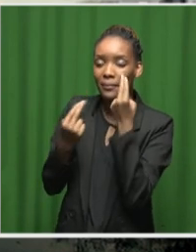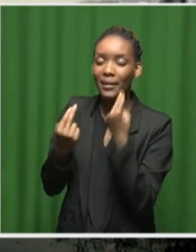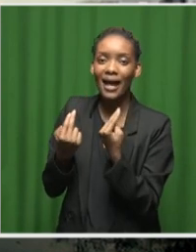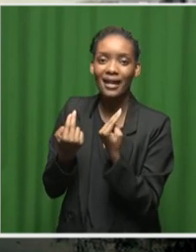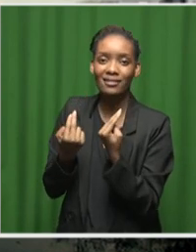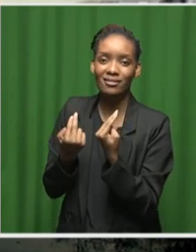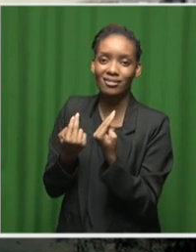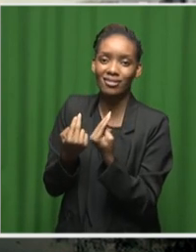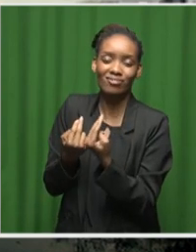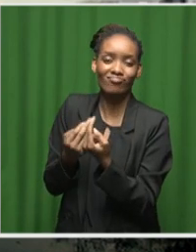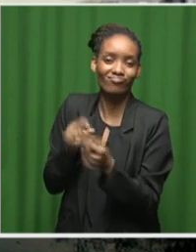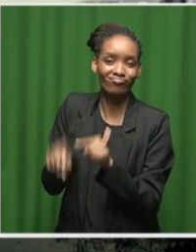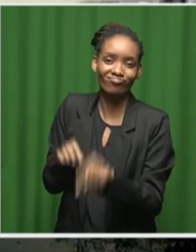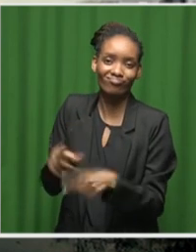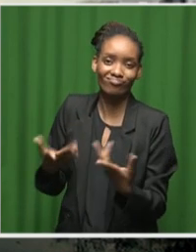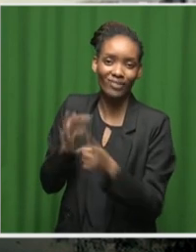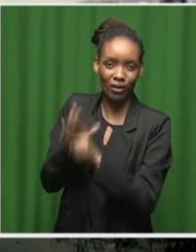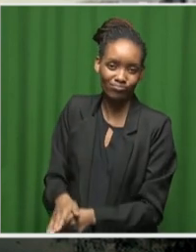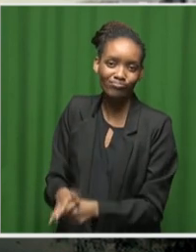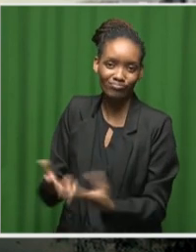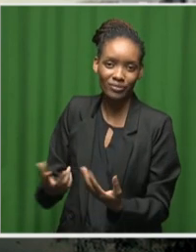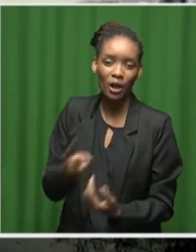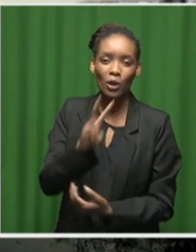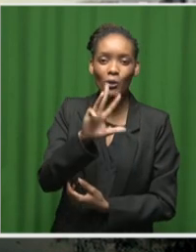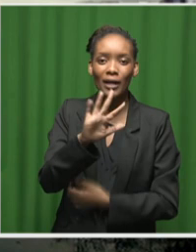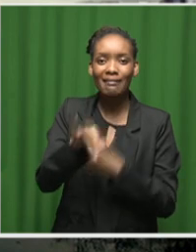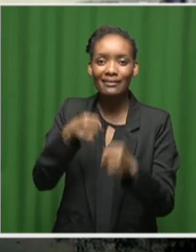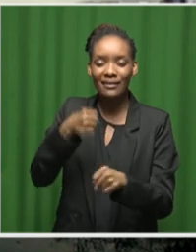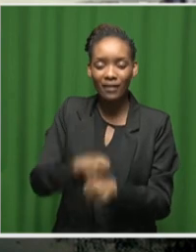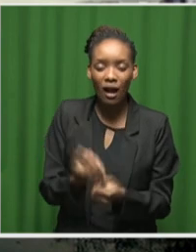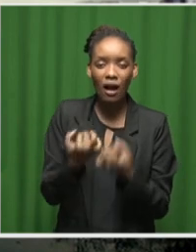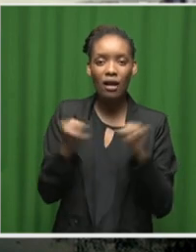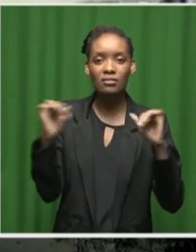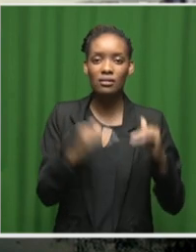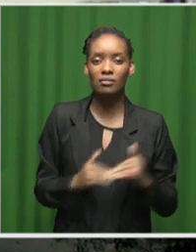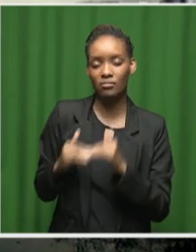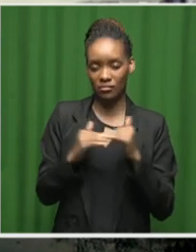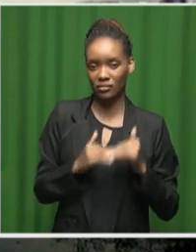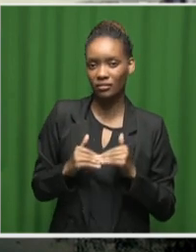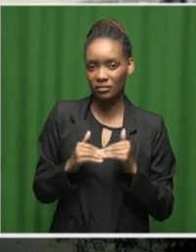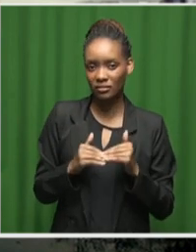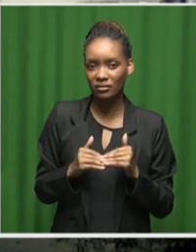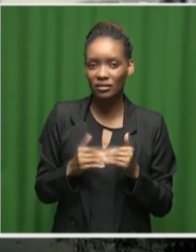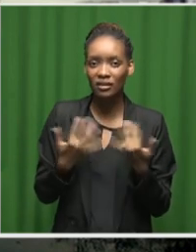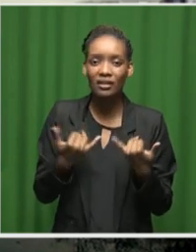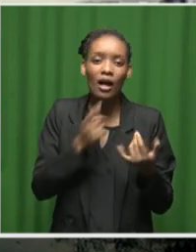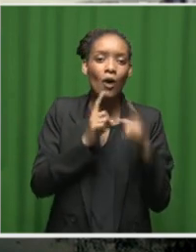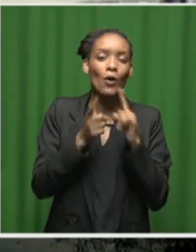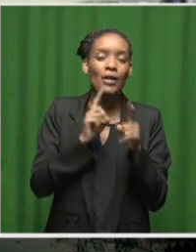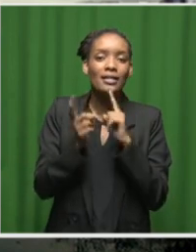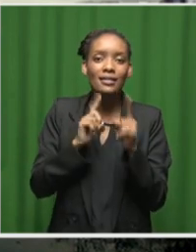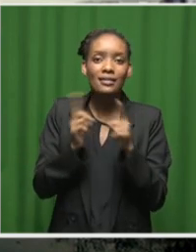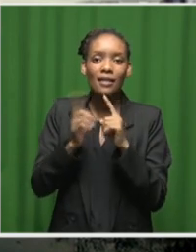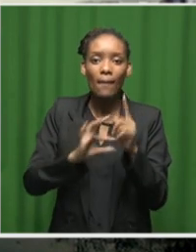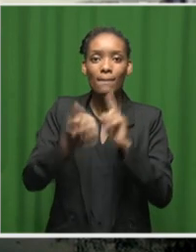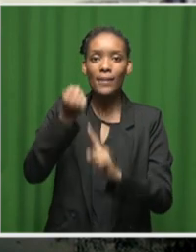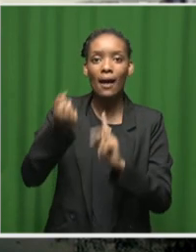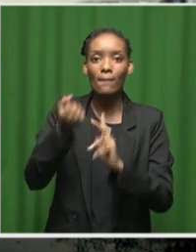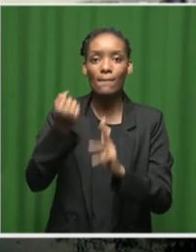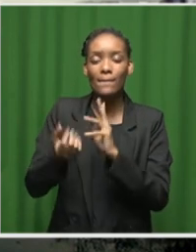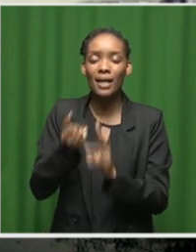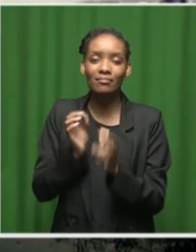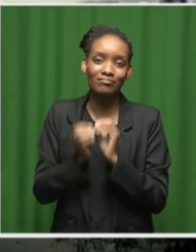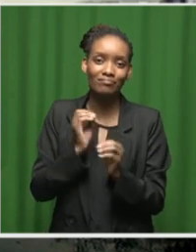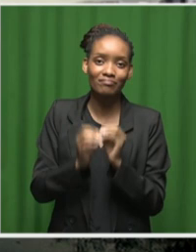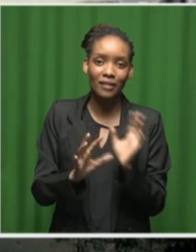I mean, 29 years into our democracy, let's talk about some of the breakthroughs that have actually been made to rectify